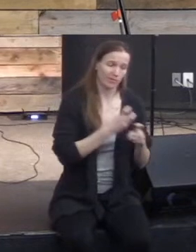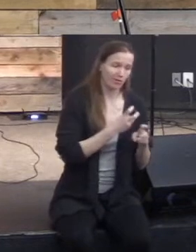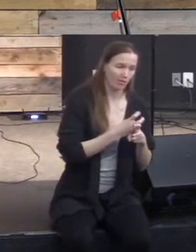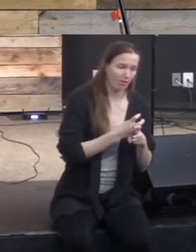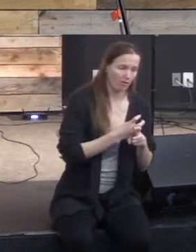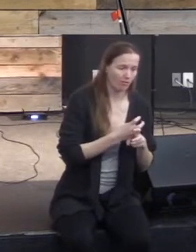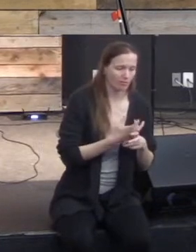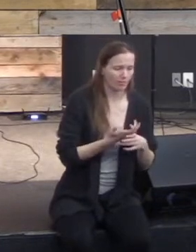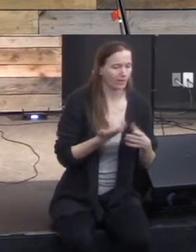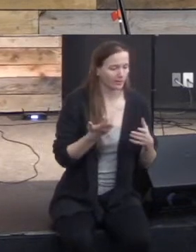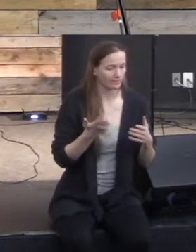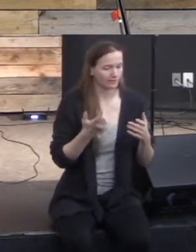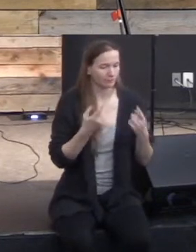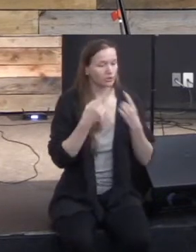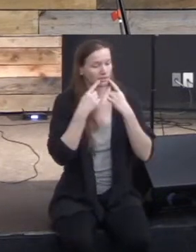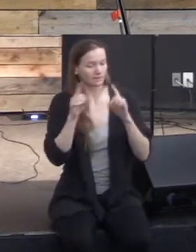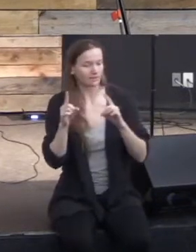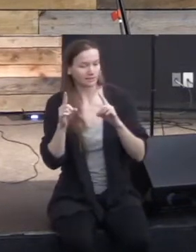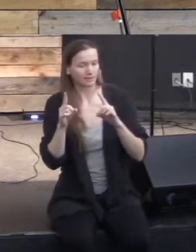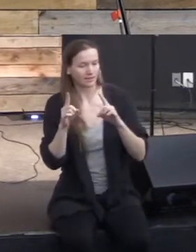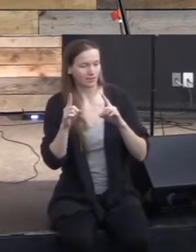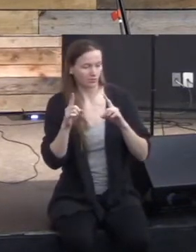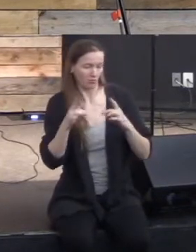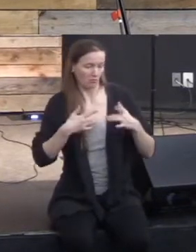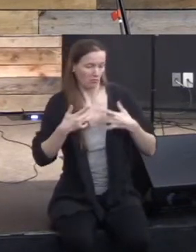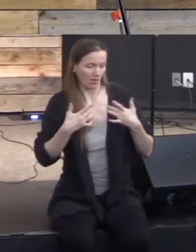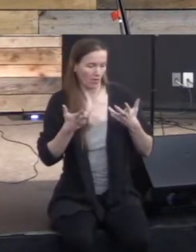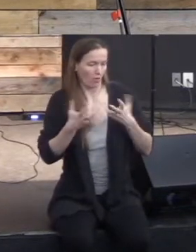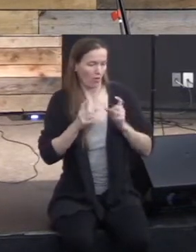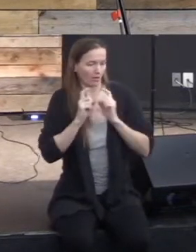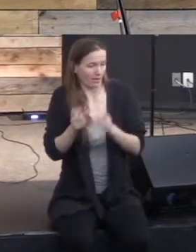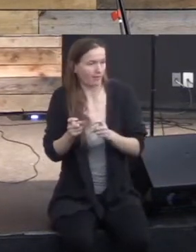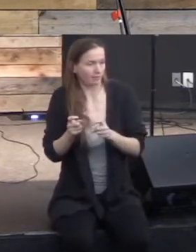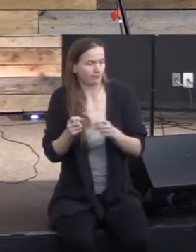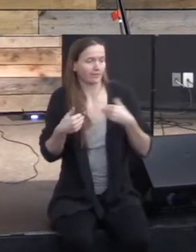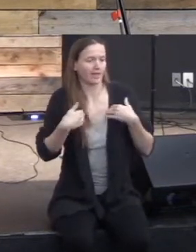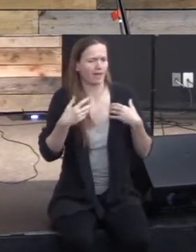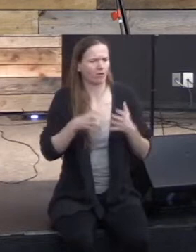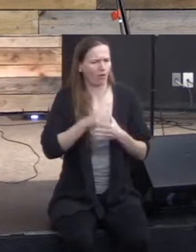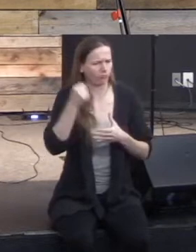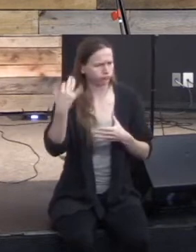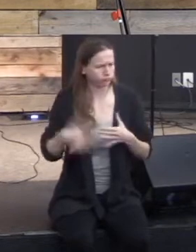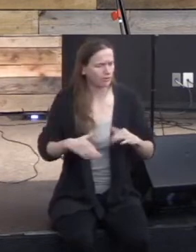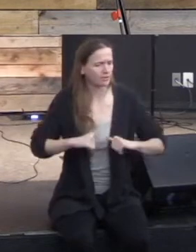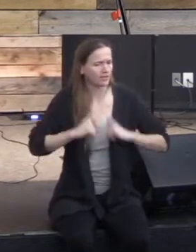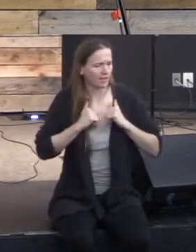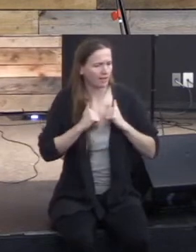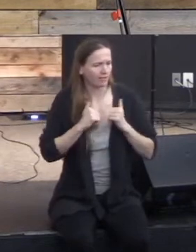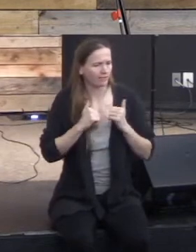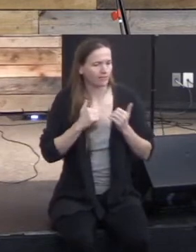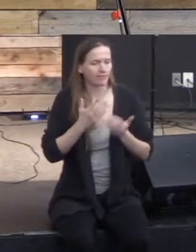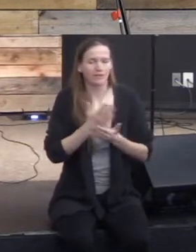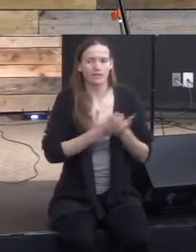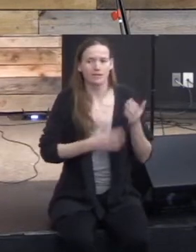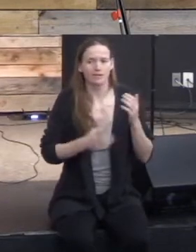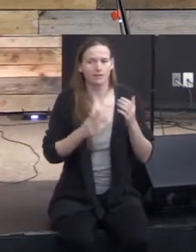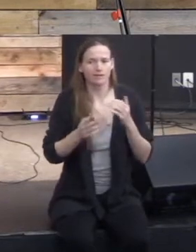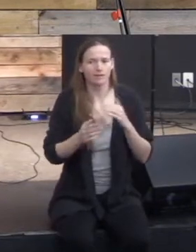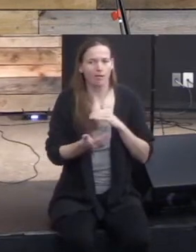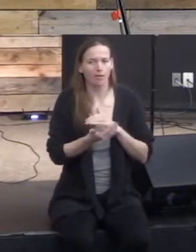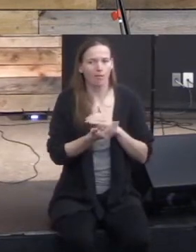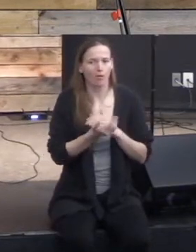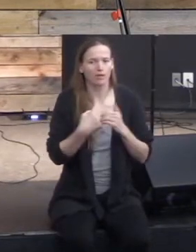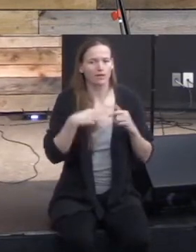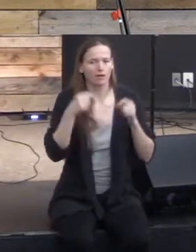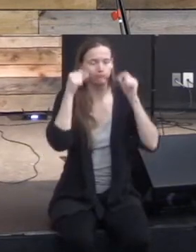All right? So we have a rich life. I wake up some mornings and I just think, I don't deserve this. I don't deserve